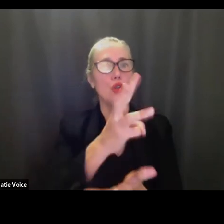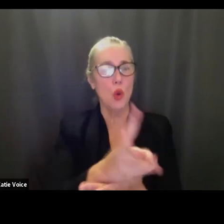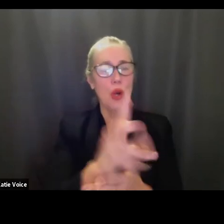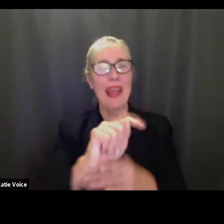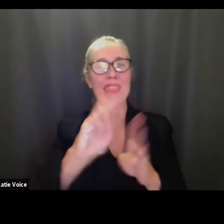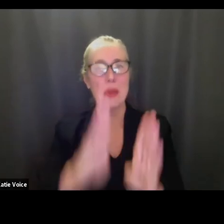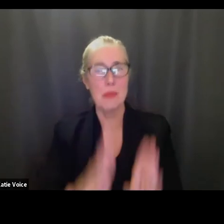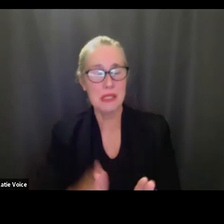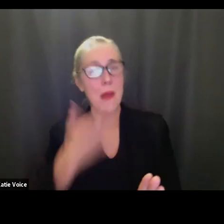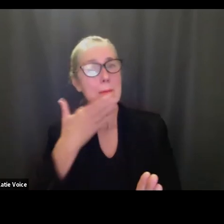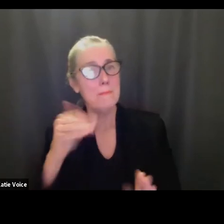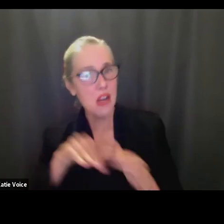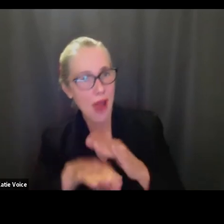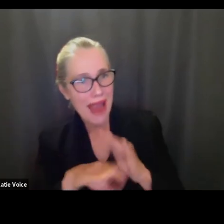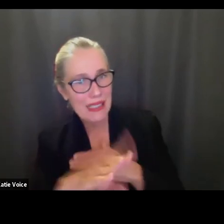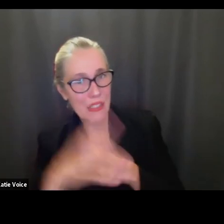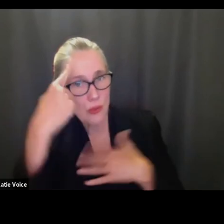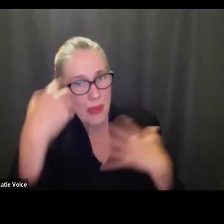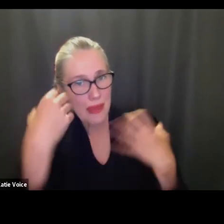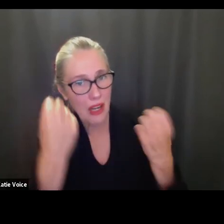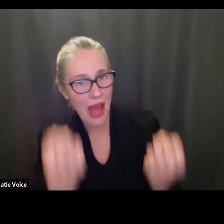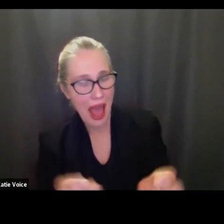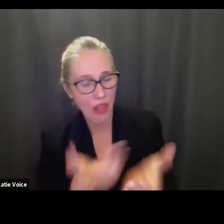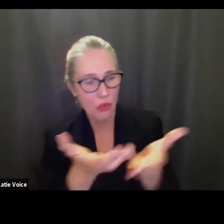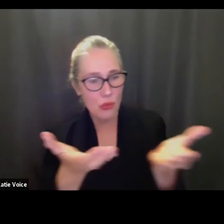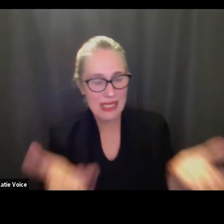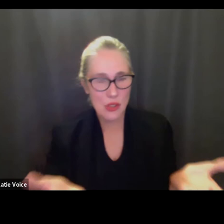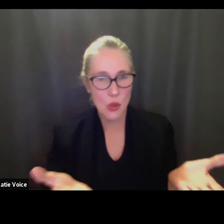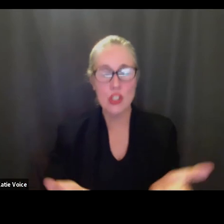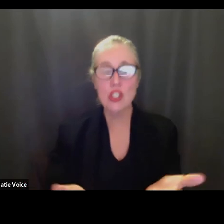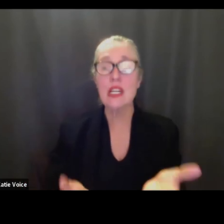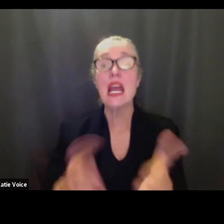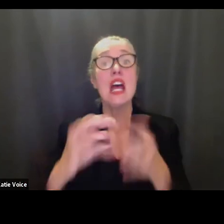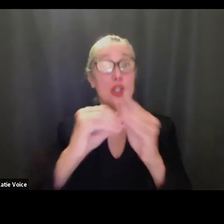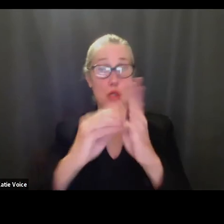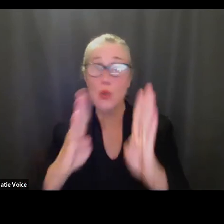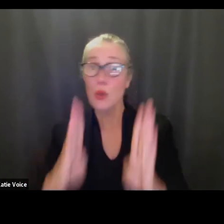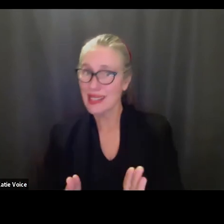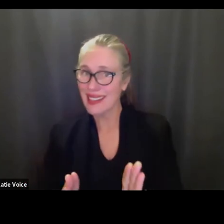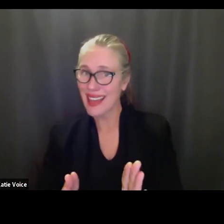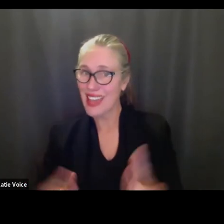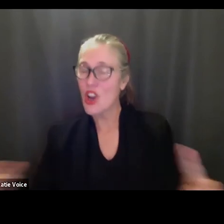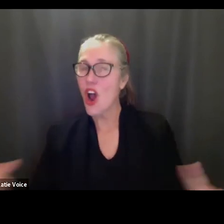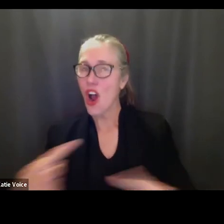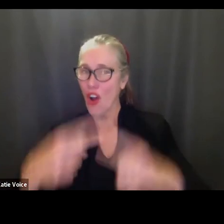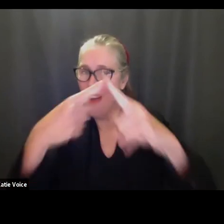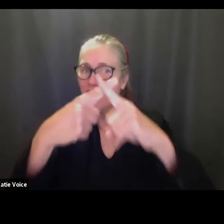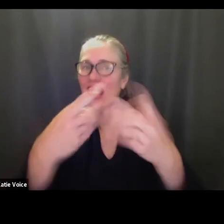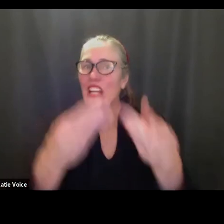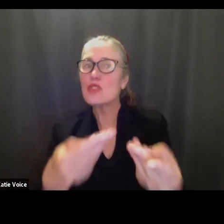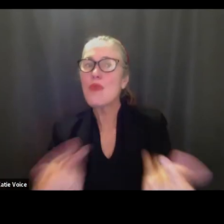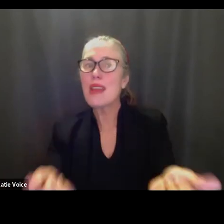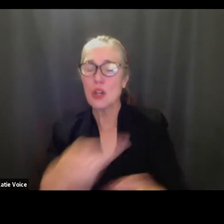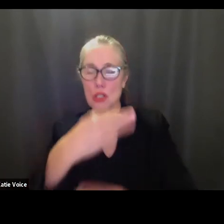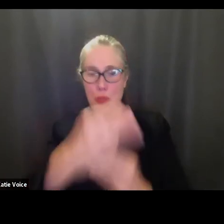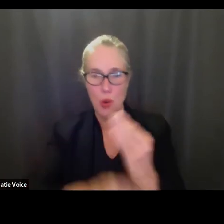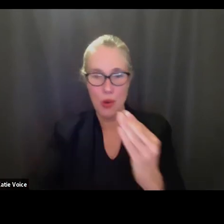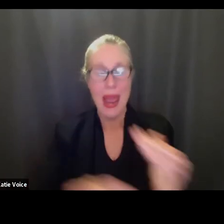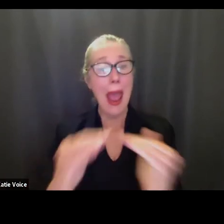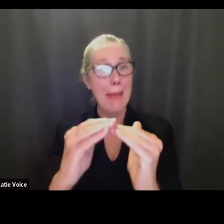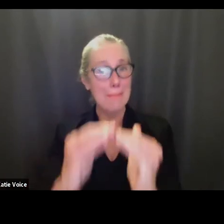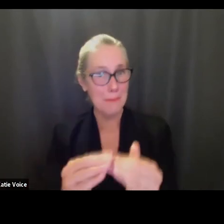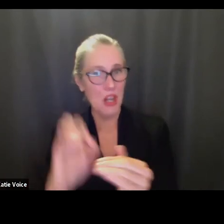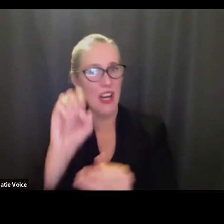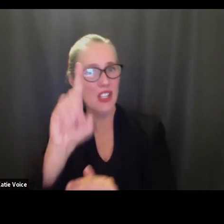resources the implementation and funding of student-led conflict resolution programs and peer education programs